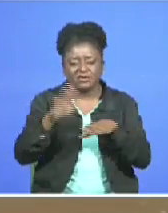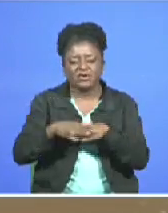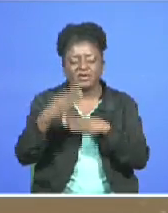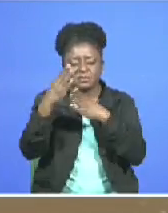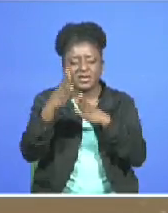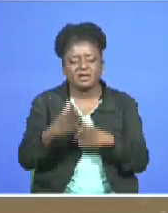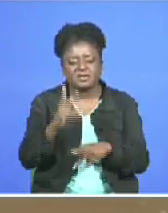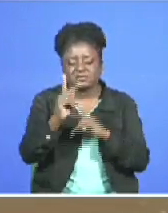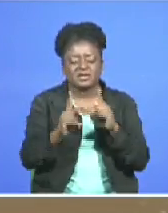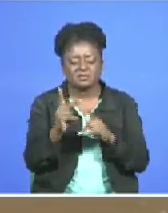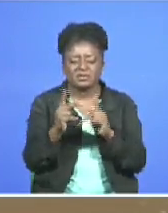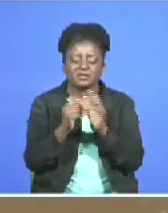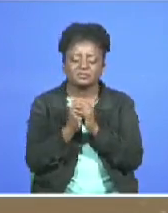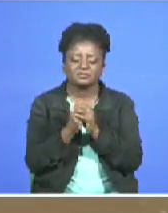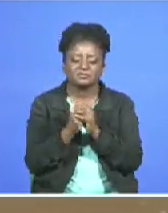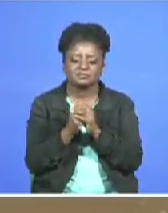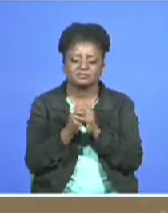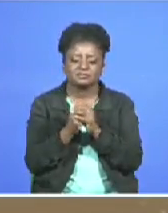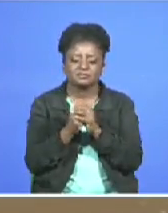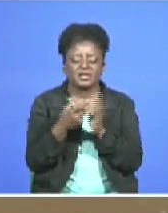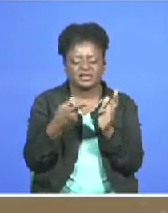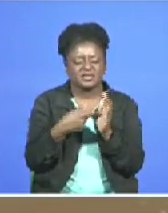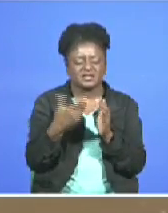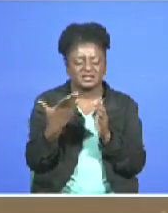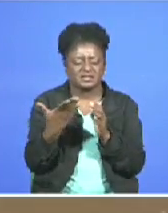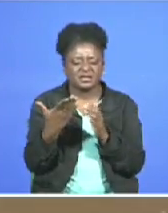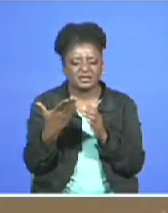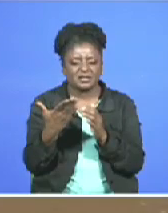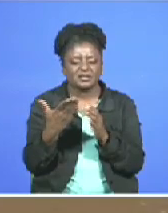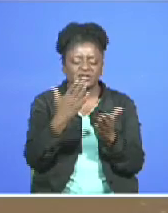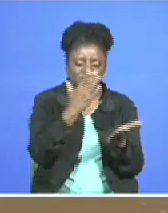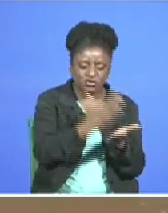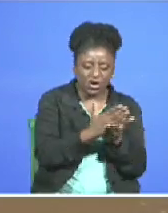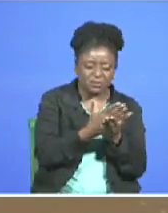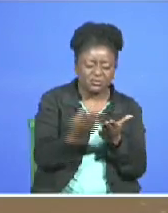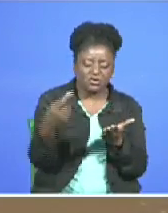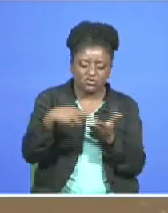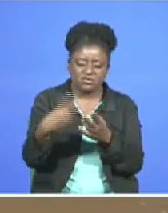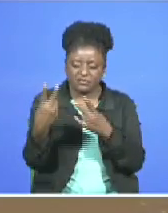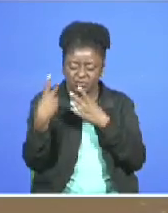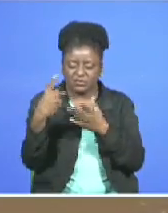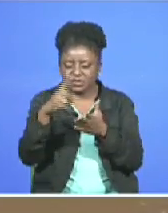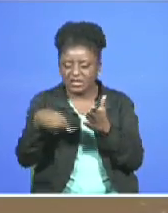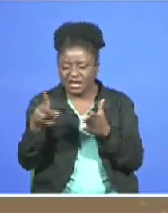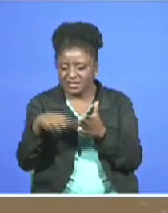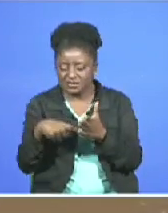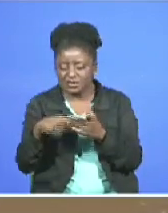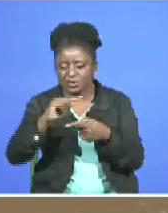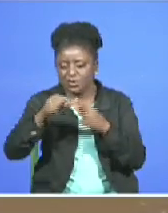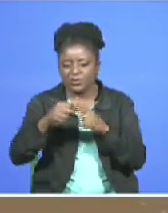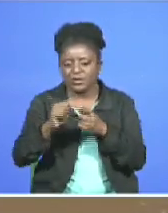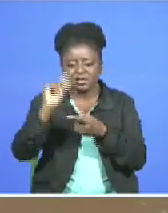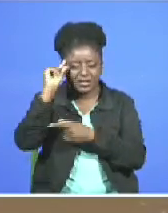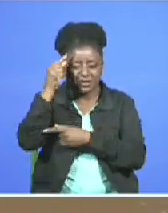This thing with regards to stop, review, and cancel when administrations